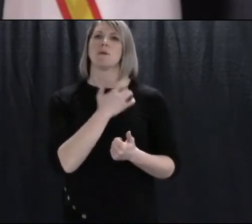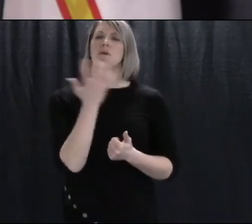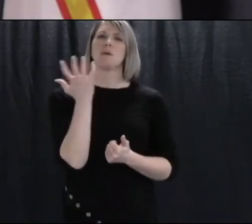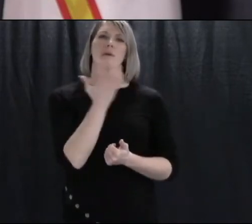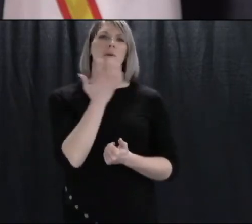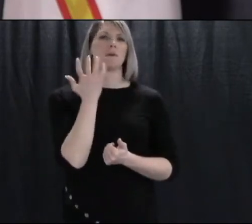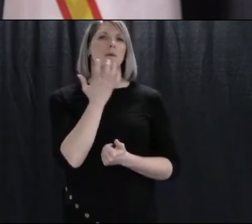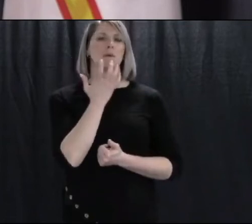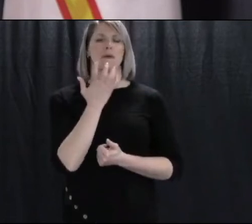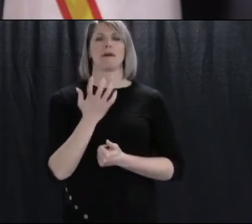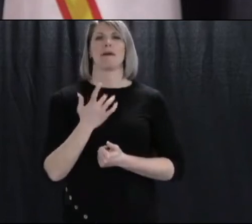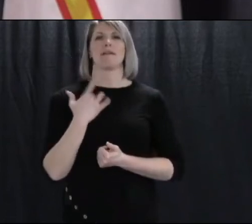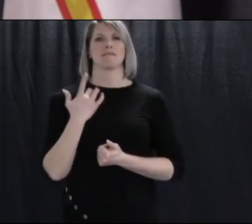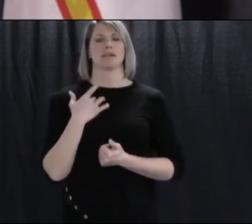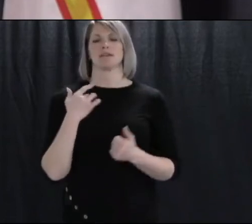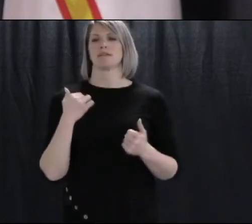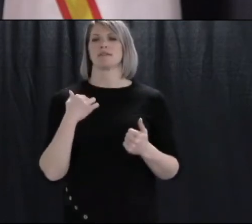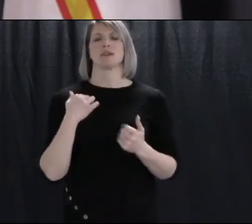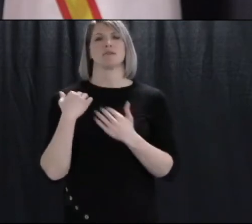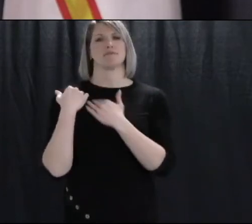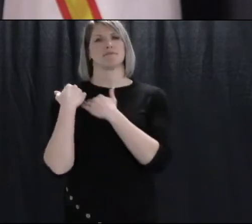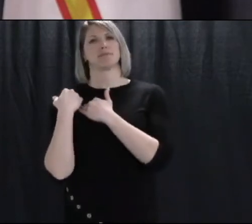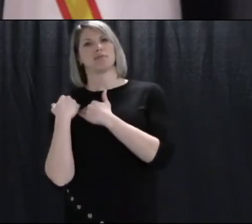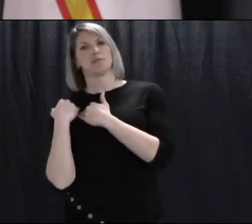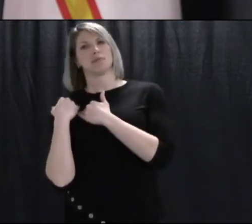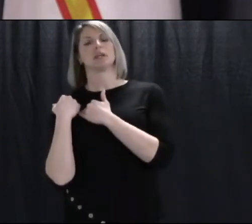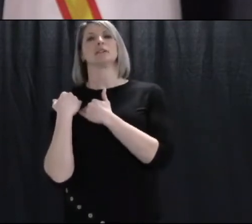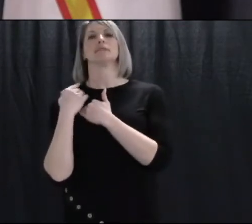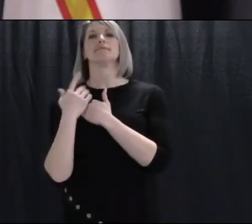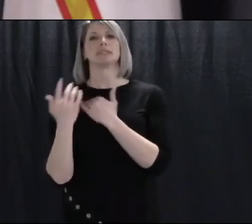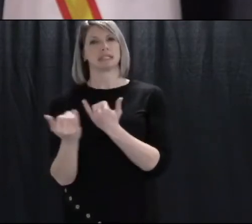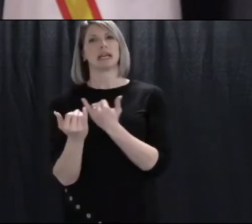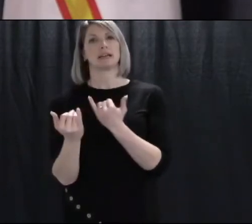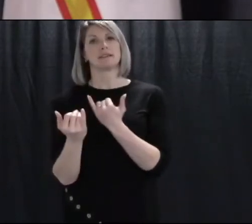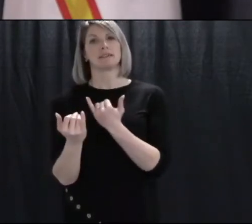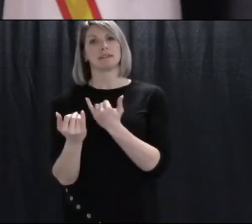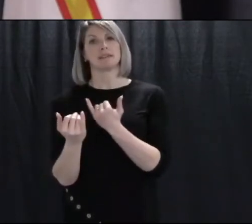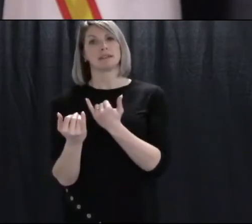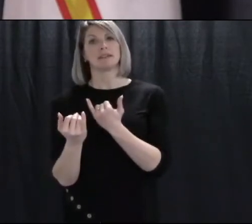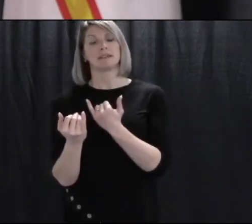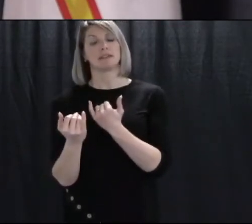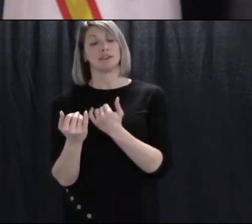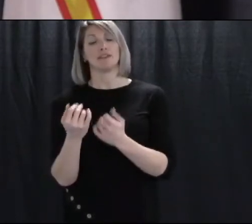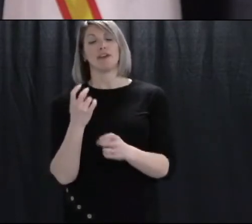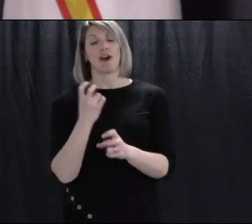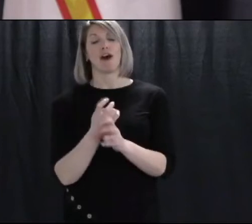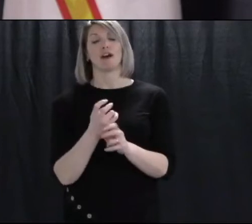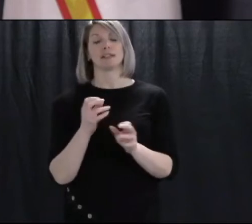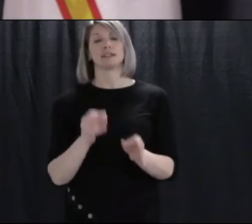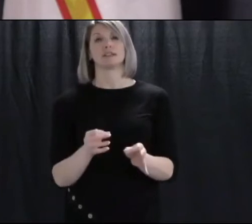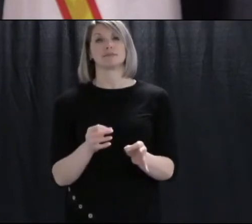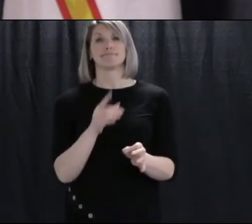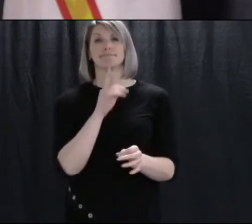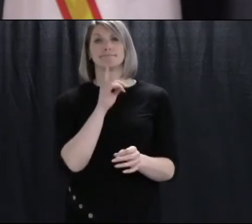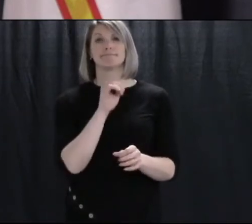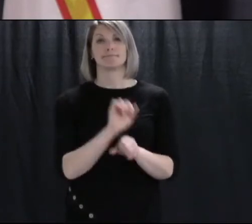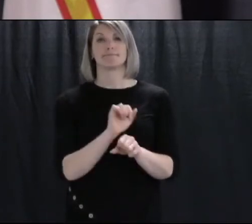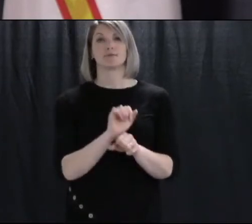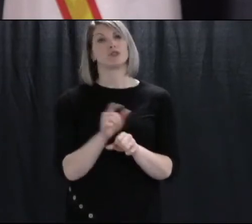burden, that we all share at this table, and people that work with us is a very heavy one, without question,